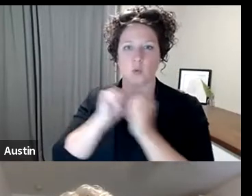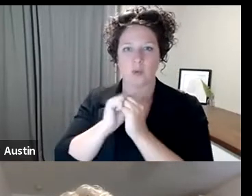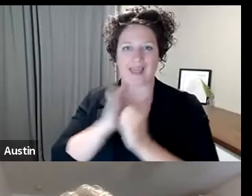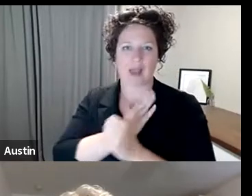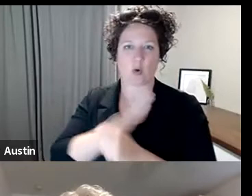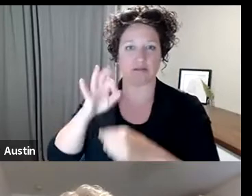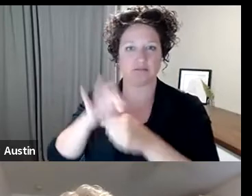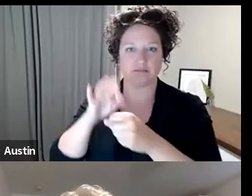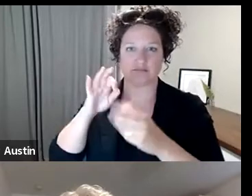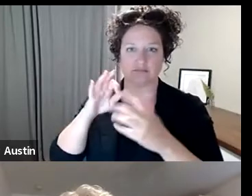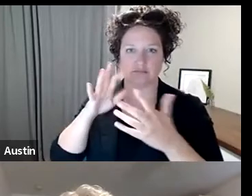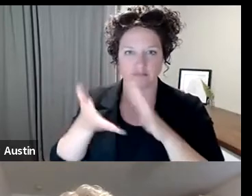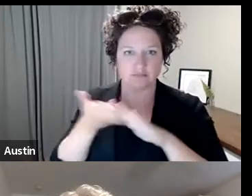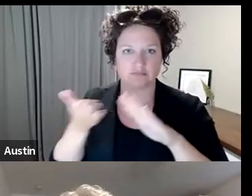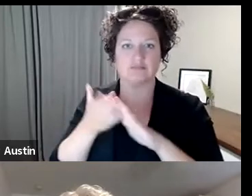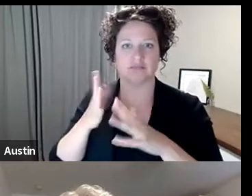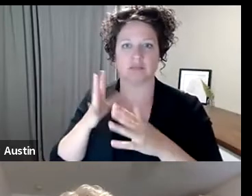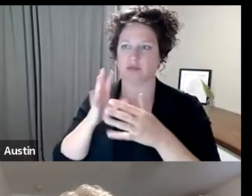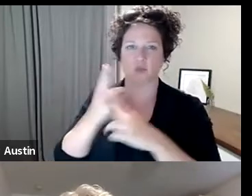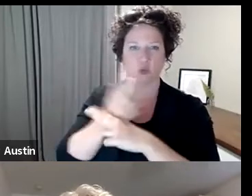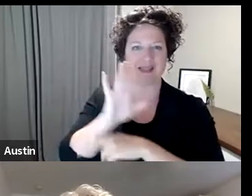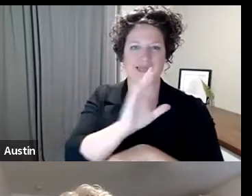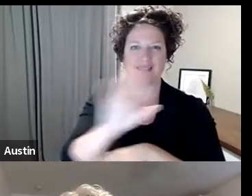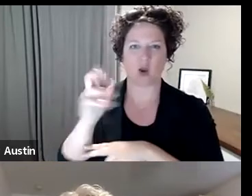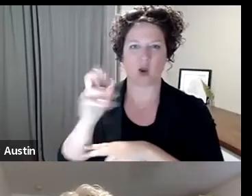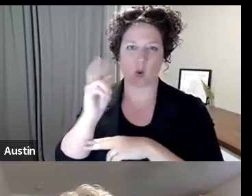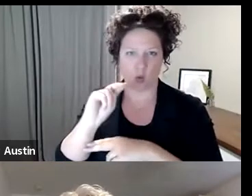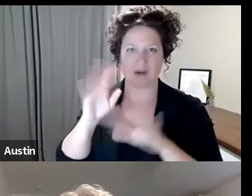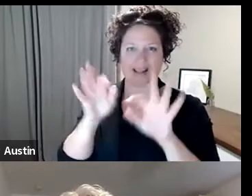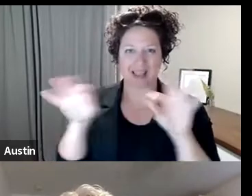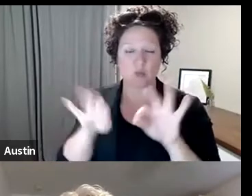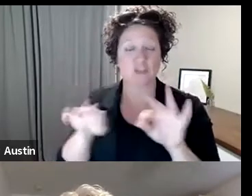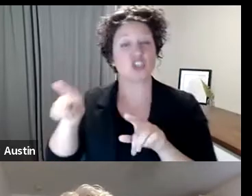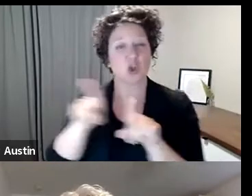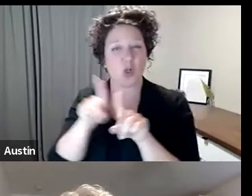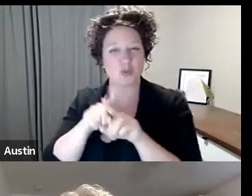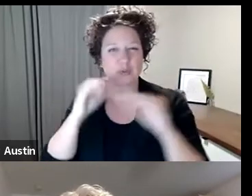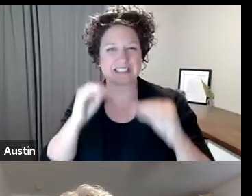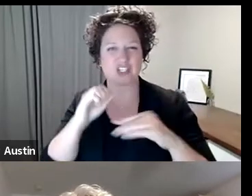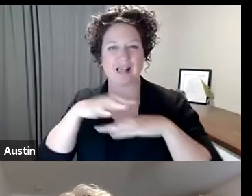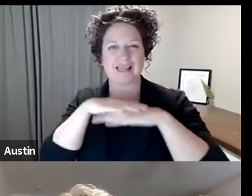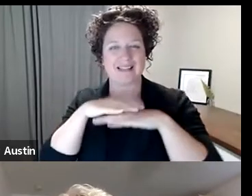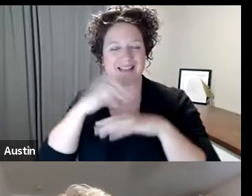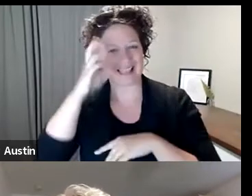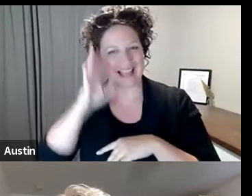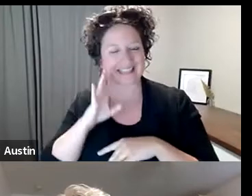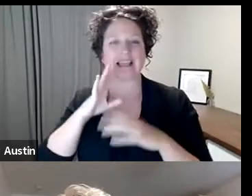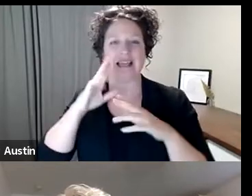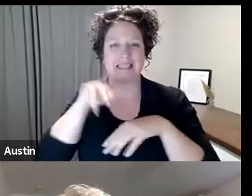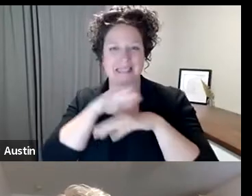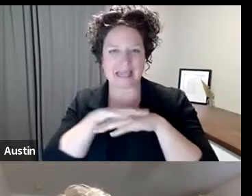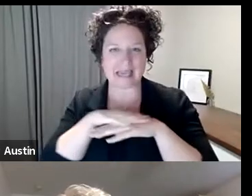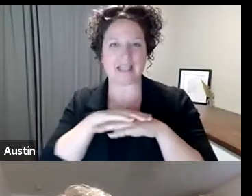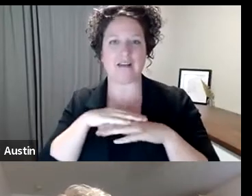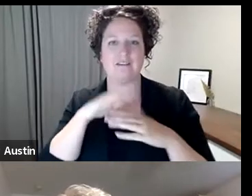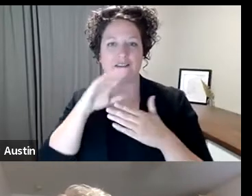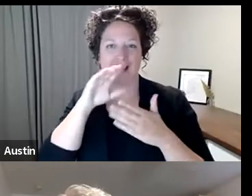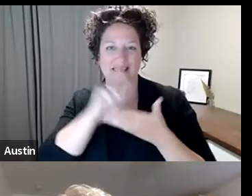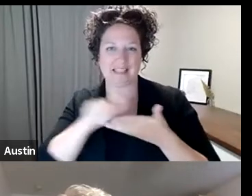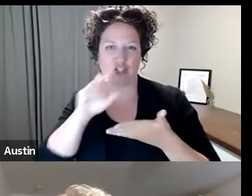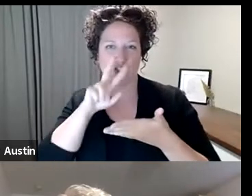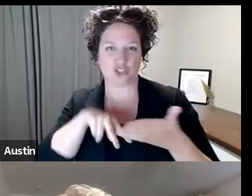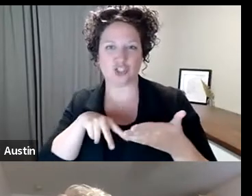own languages. Samantha also teaches Alaska Native Literature at her alma mater, the University of Alaska at